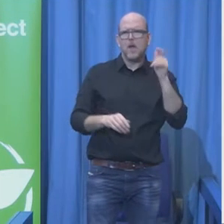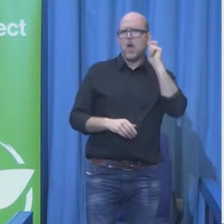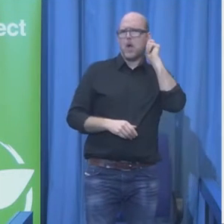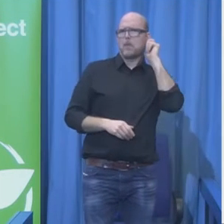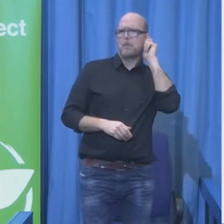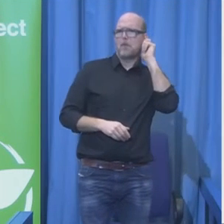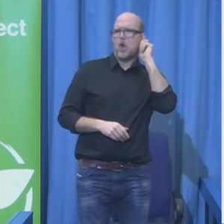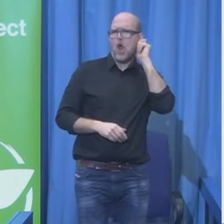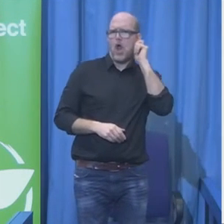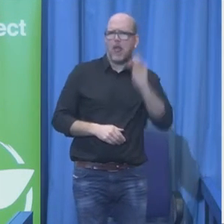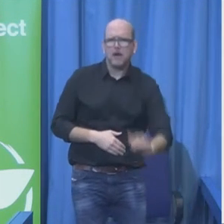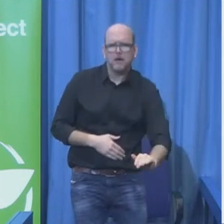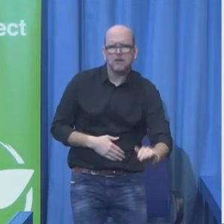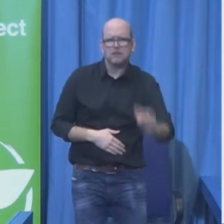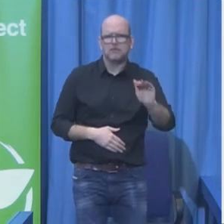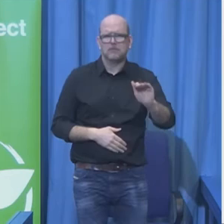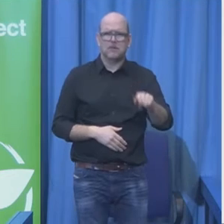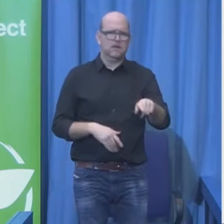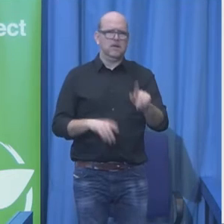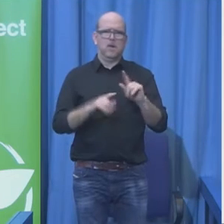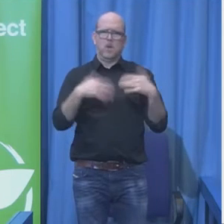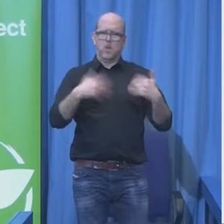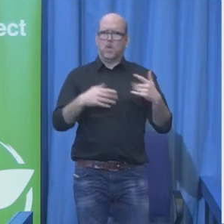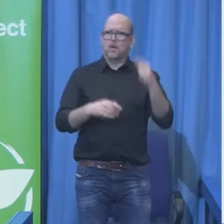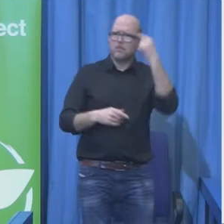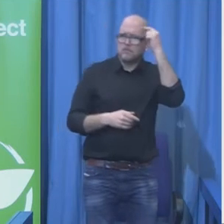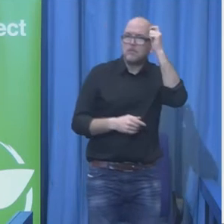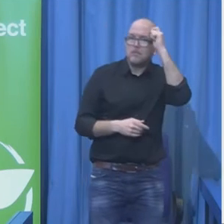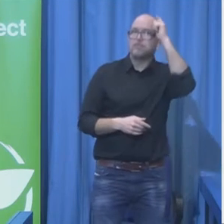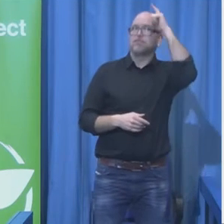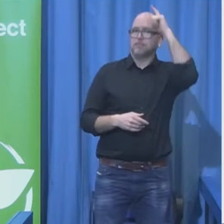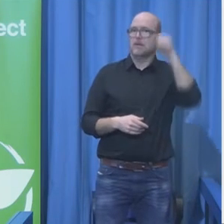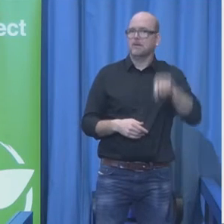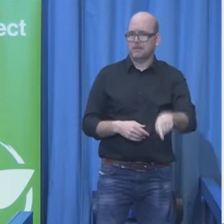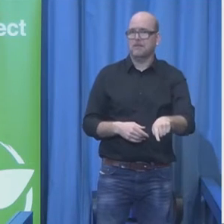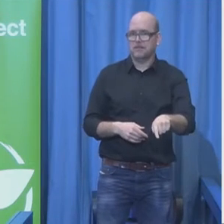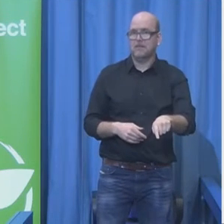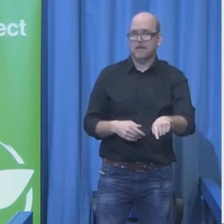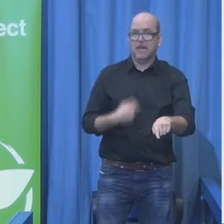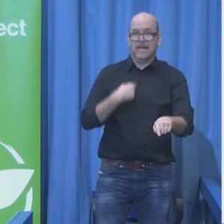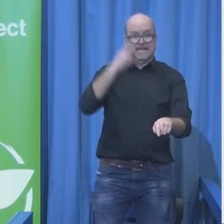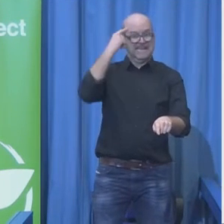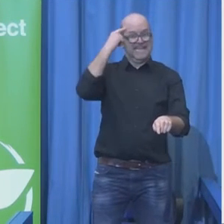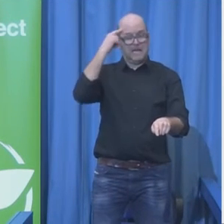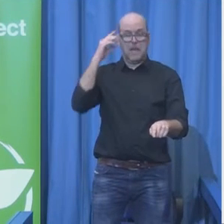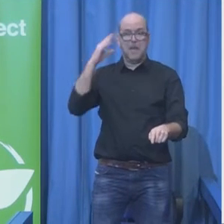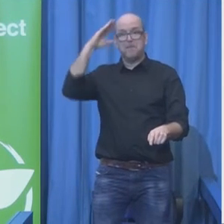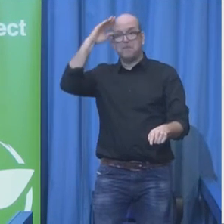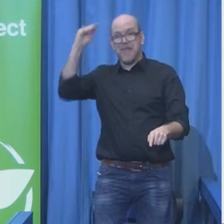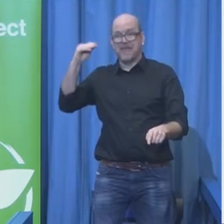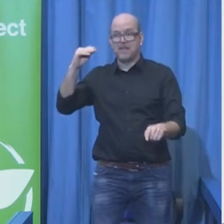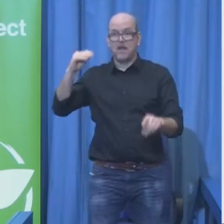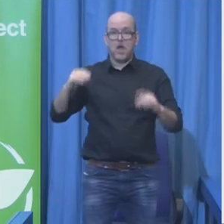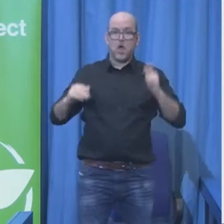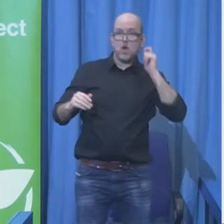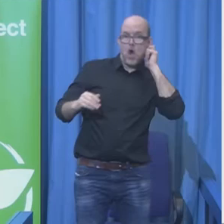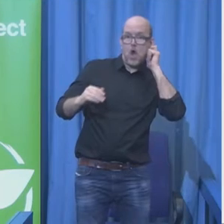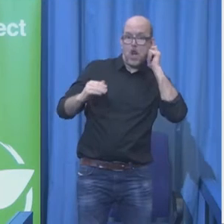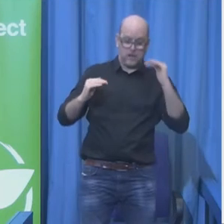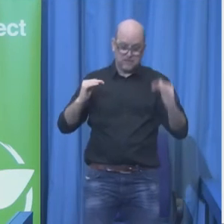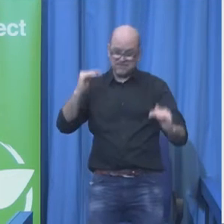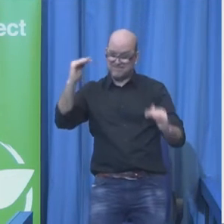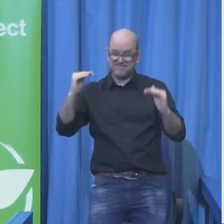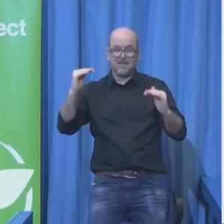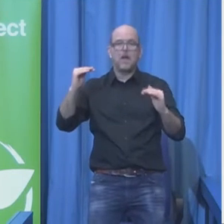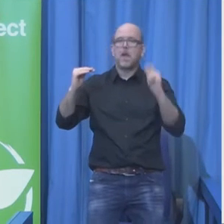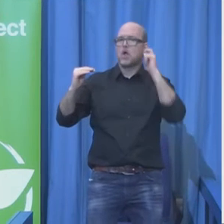big disparity between girls and boys and when it comes to grades. So there's more hope for our girls than for our boys, I think.